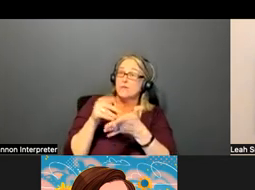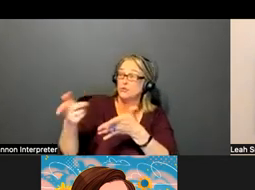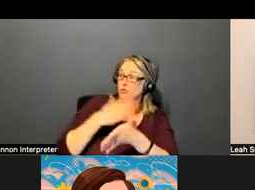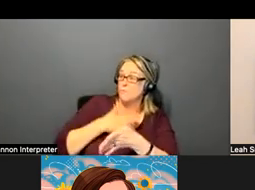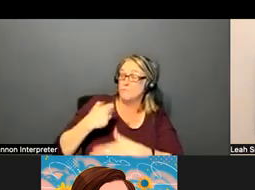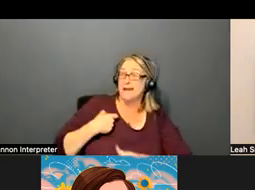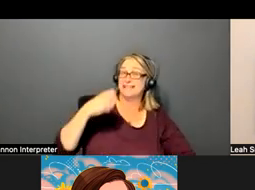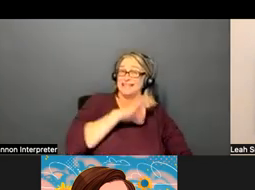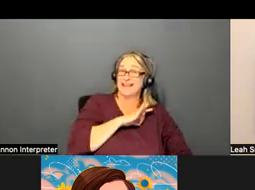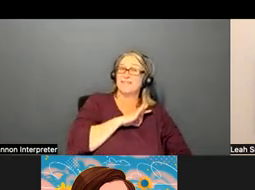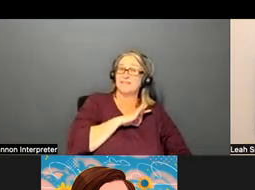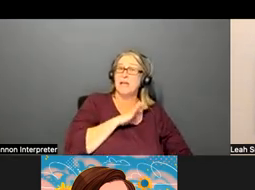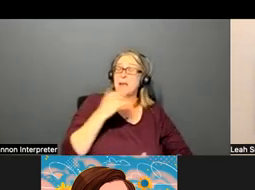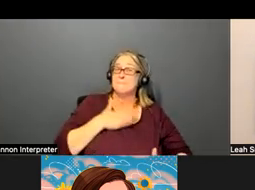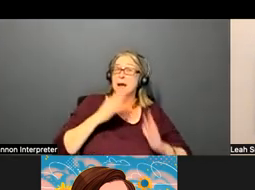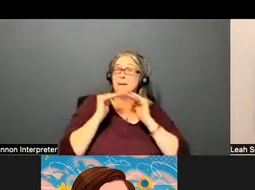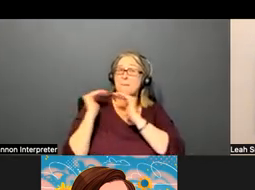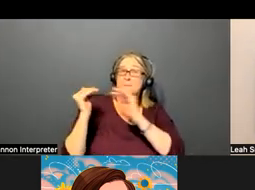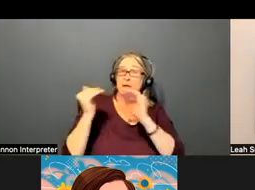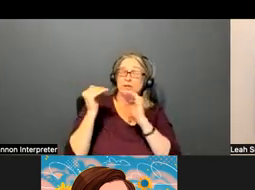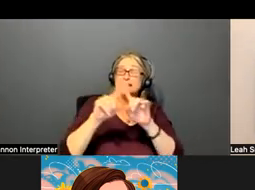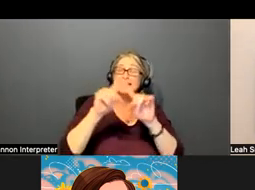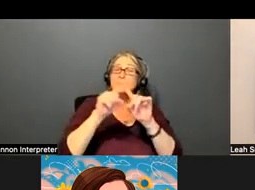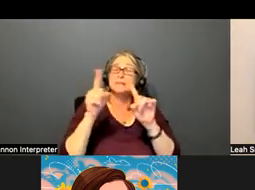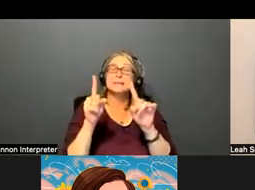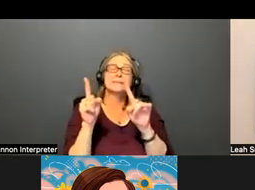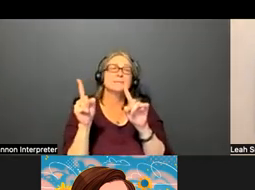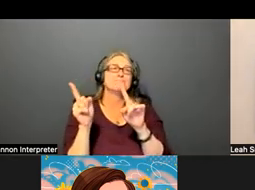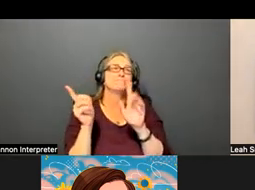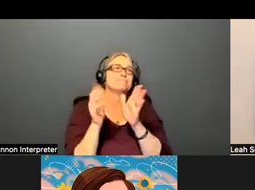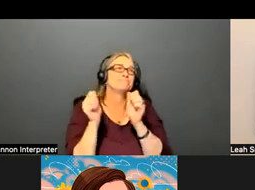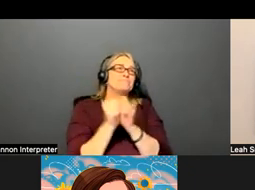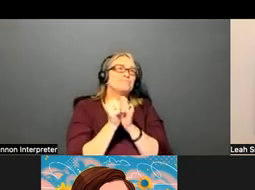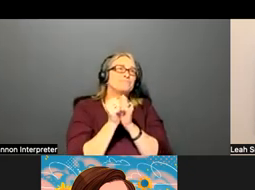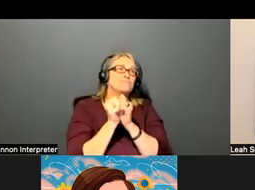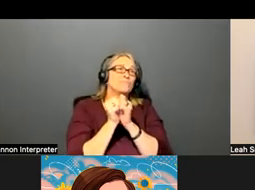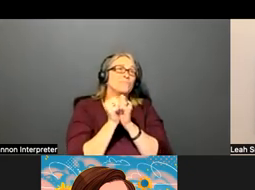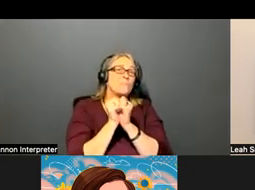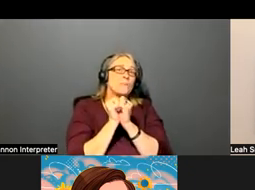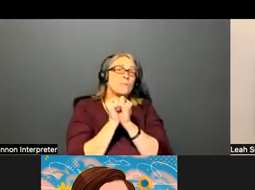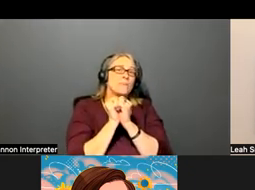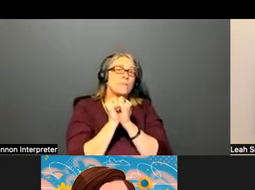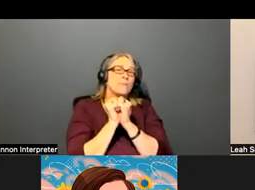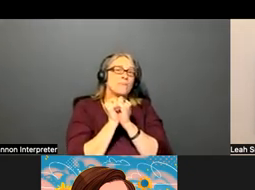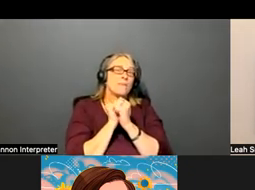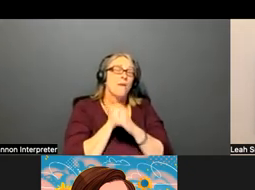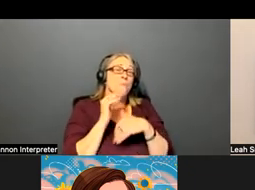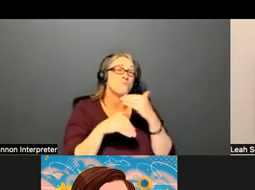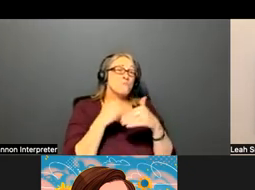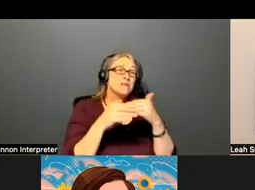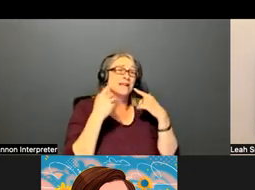and my peers, that there's a difference between productive discomfort and unproductive